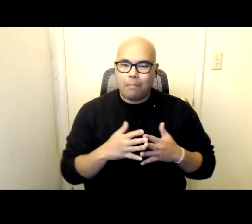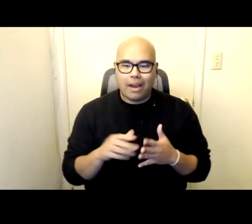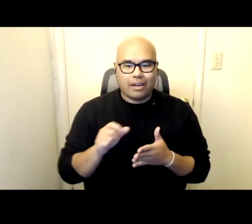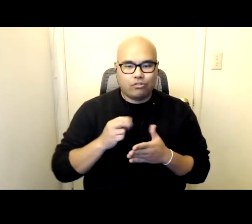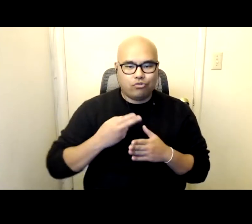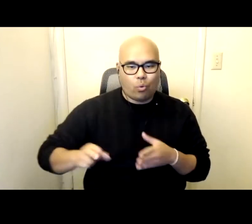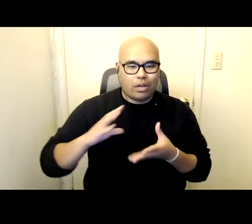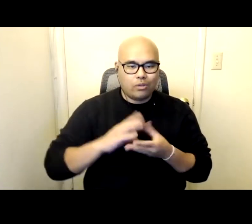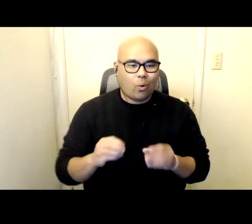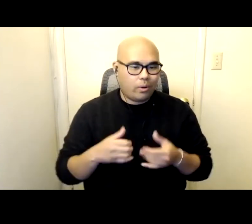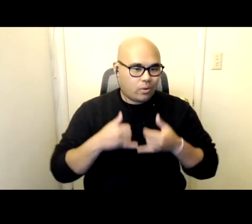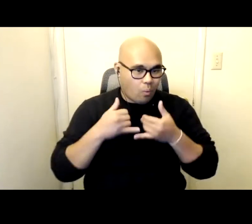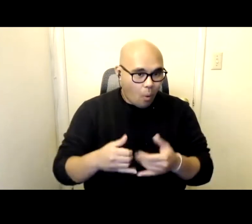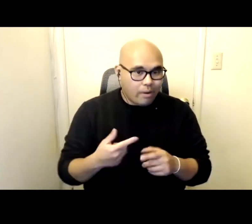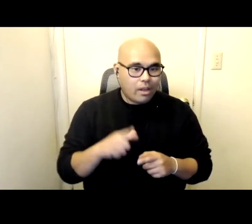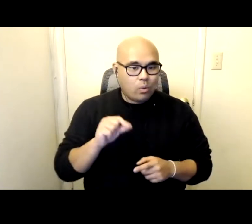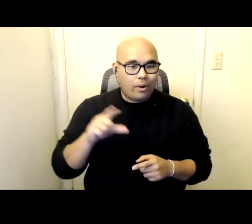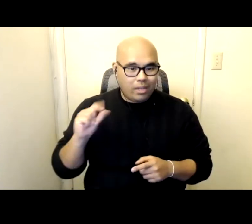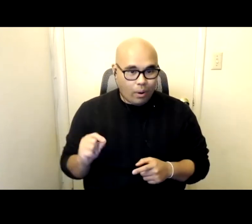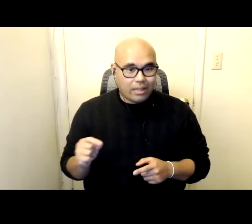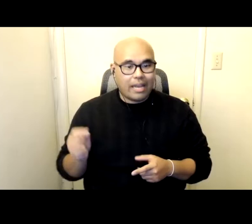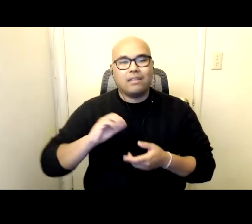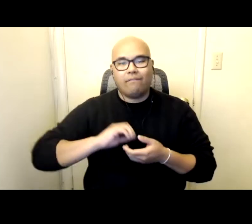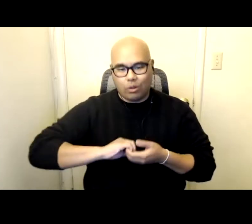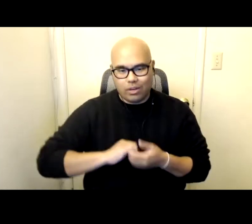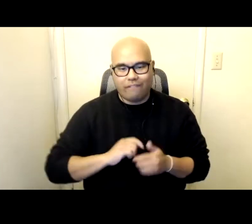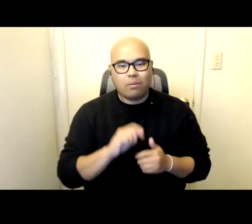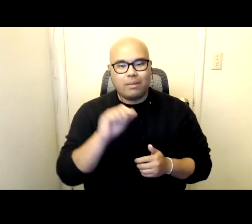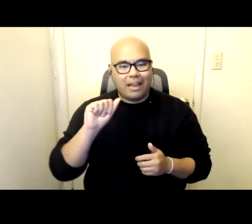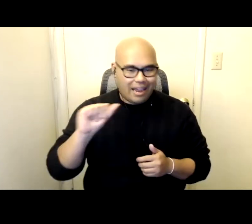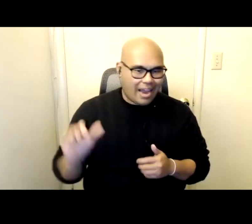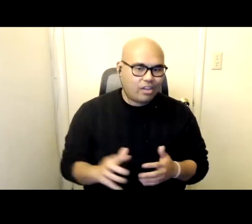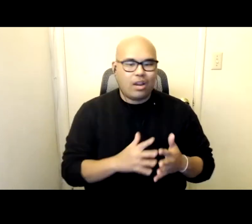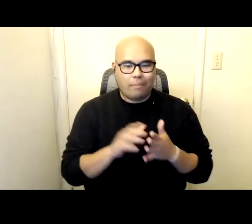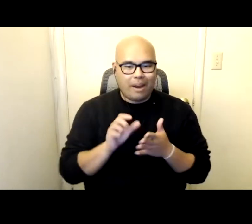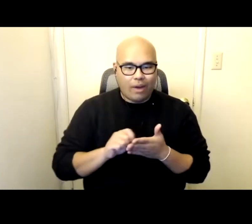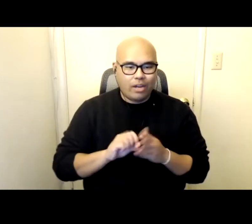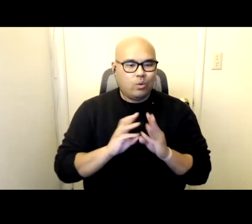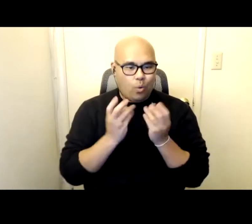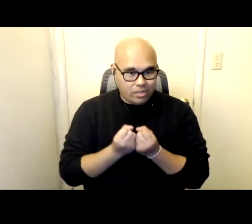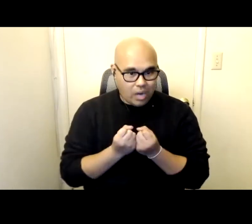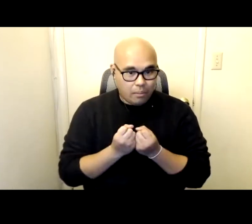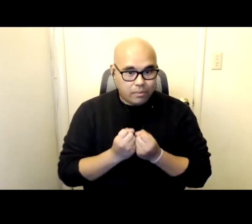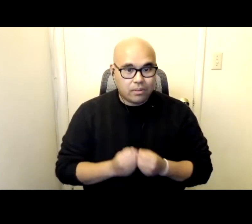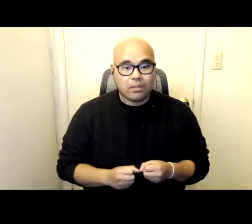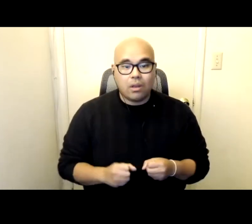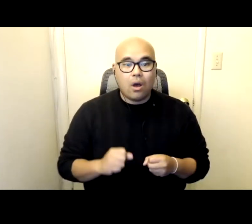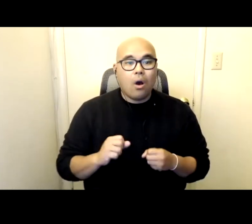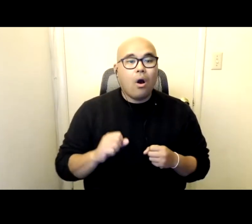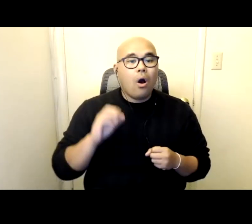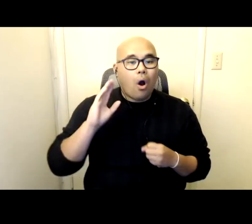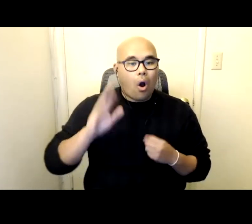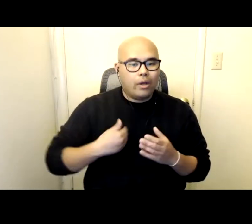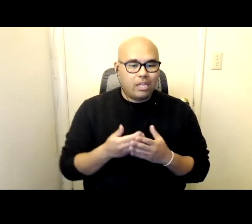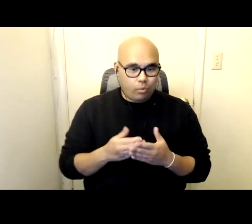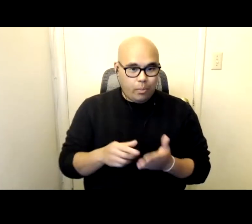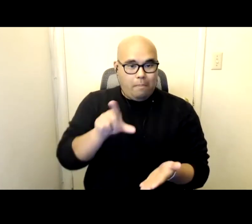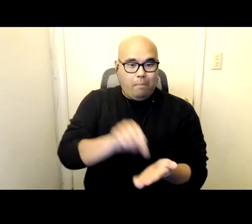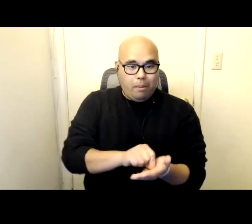and the Iowa Writers Workshop. All This Could Be Different is her first novel and will be published in August